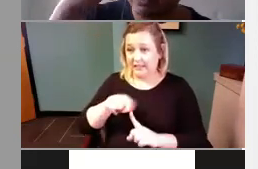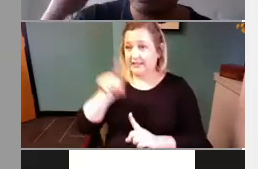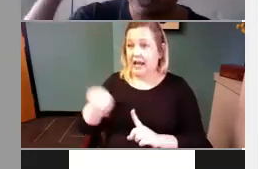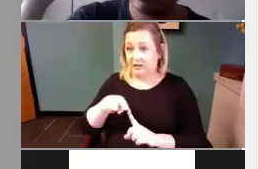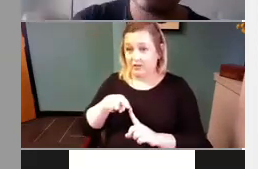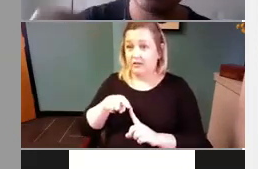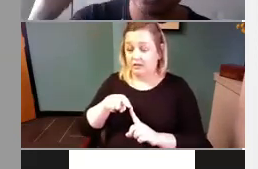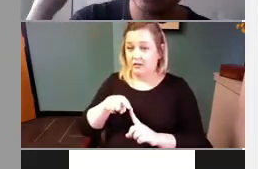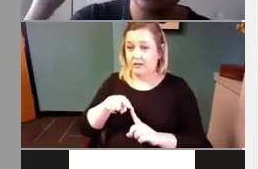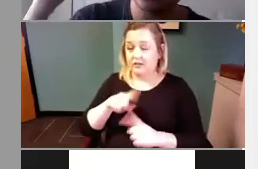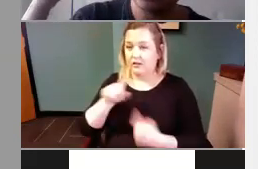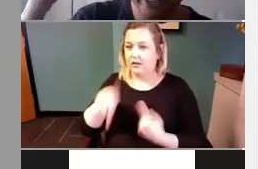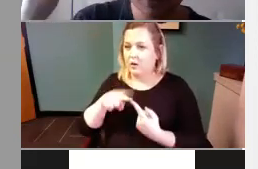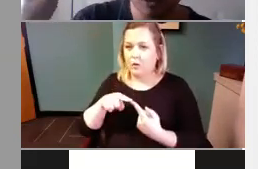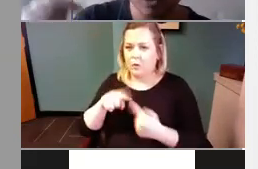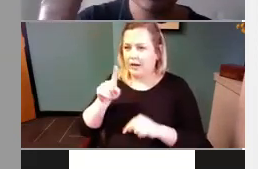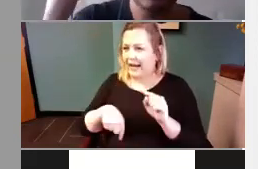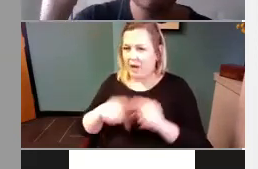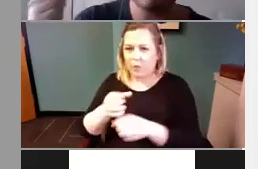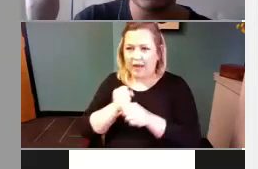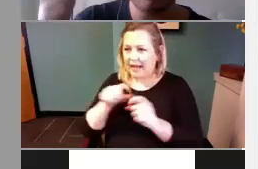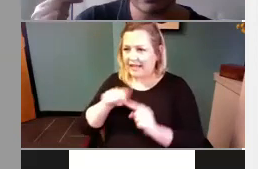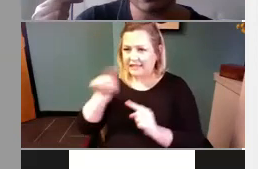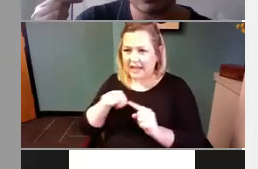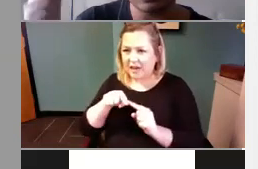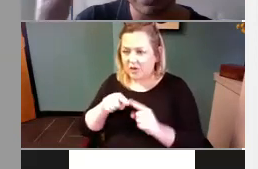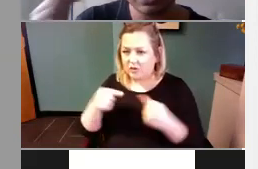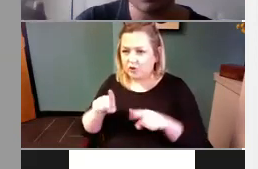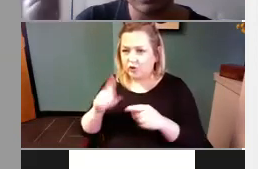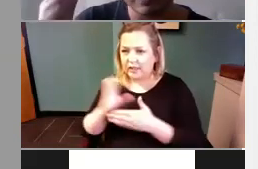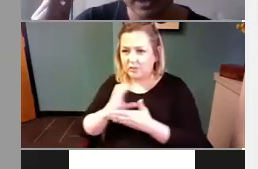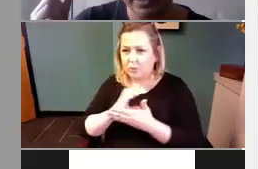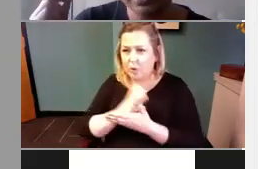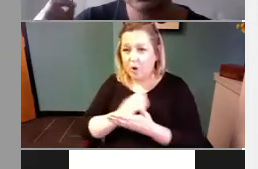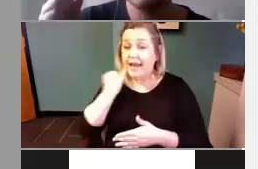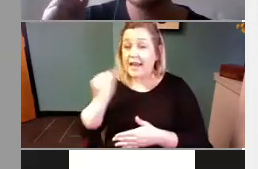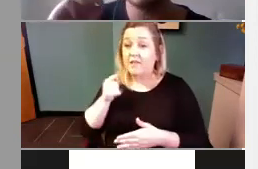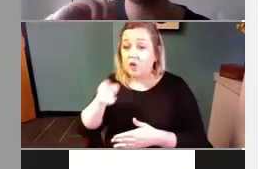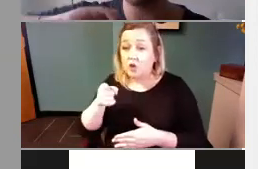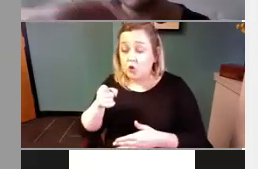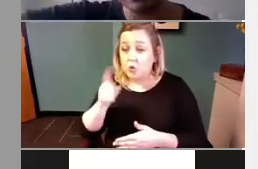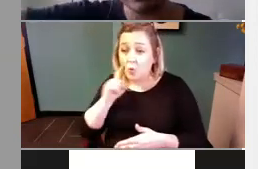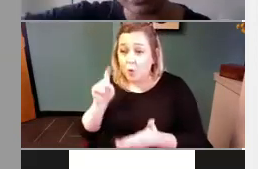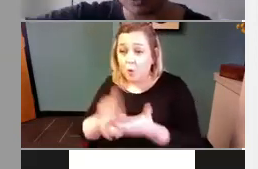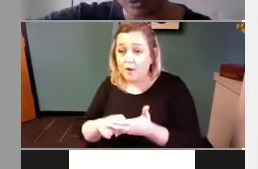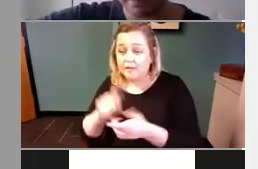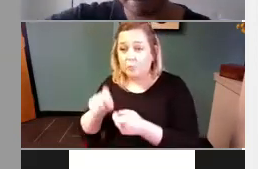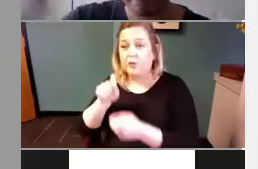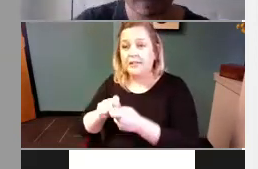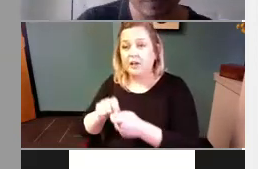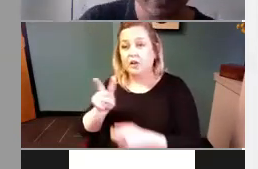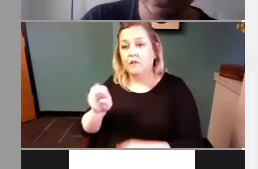Whenever we are trying to explore, if we come across a particular vertex that has already been